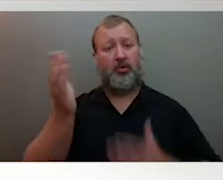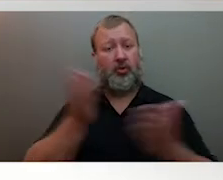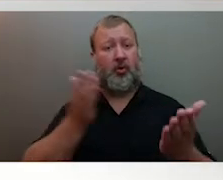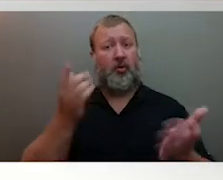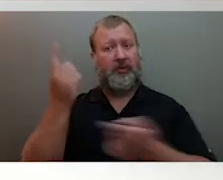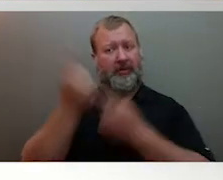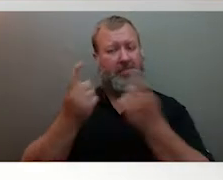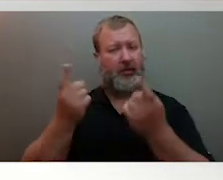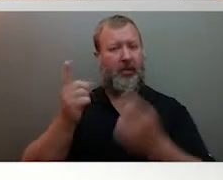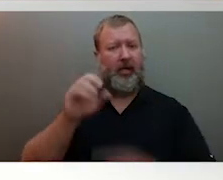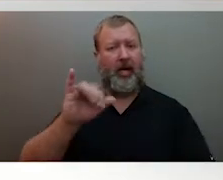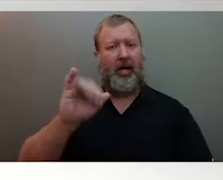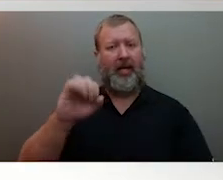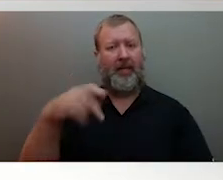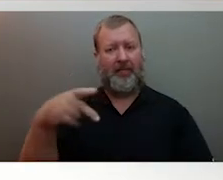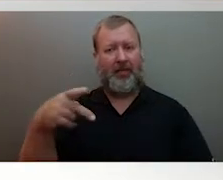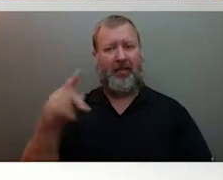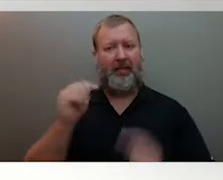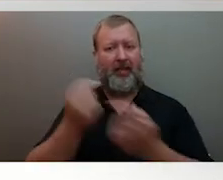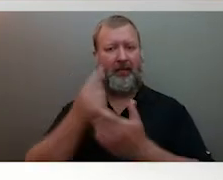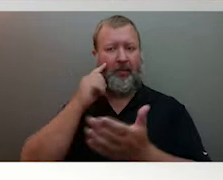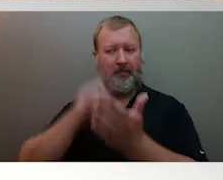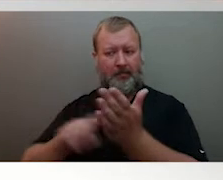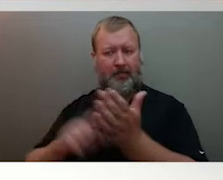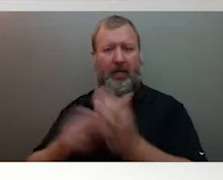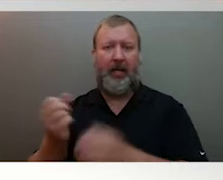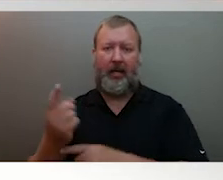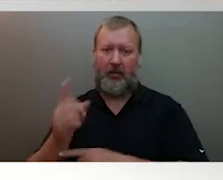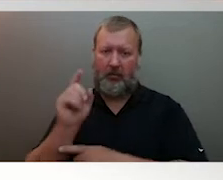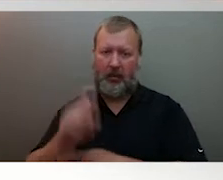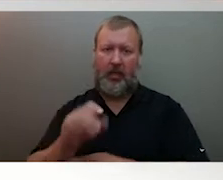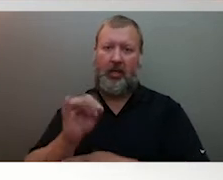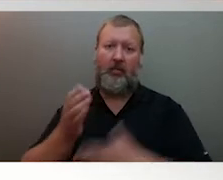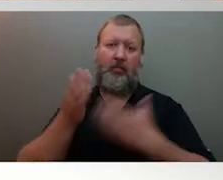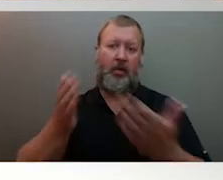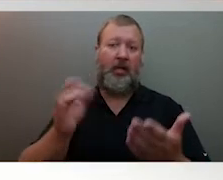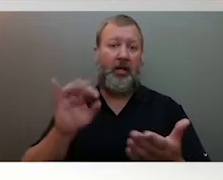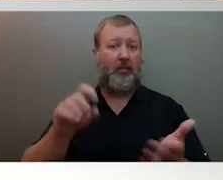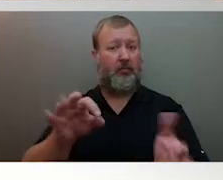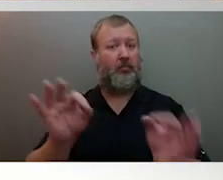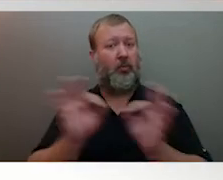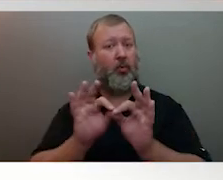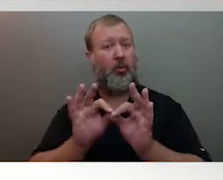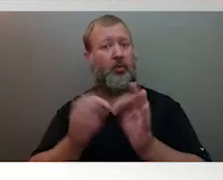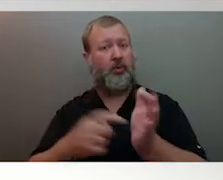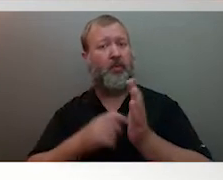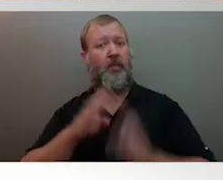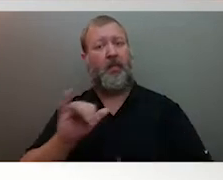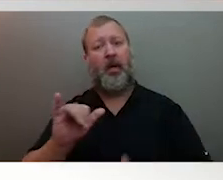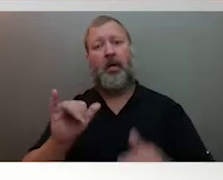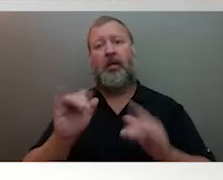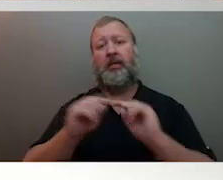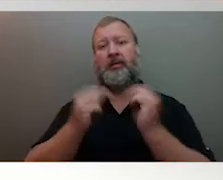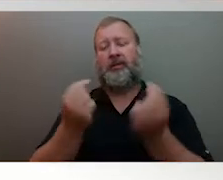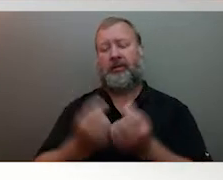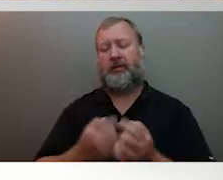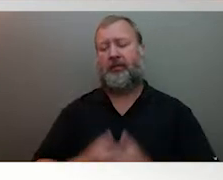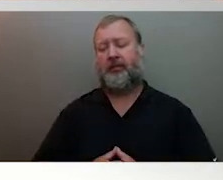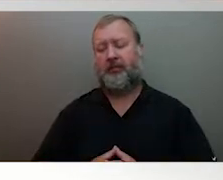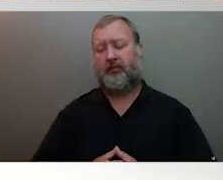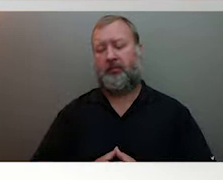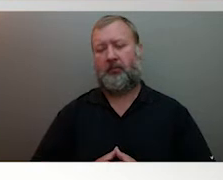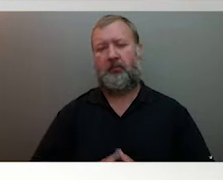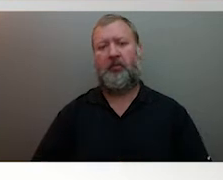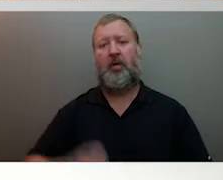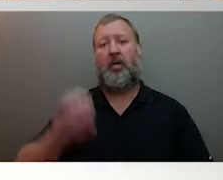IEP team at least annually and must be provided if deemed necessary by the team. ESY services provide